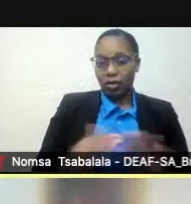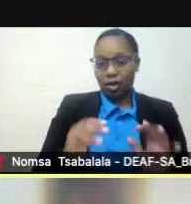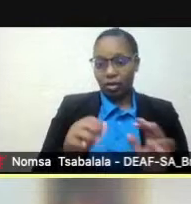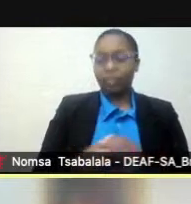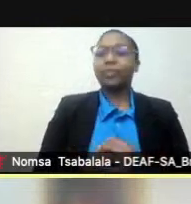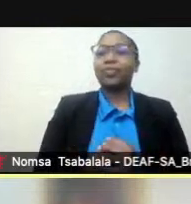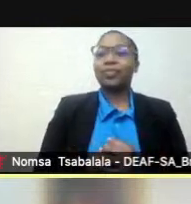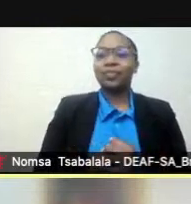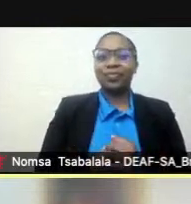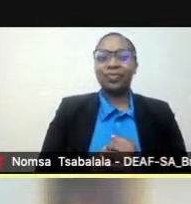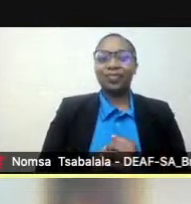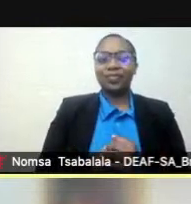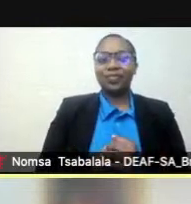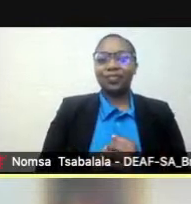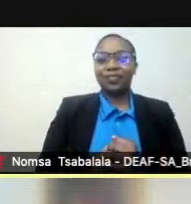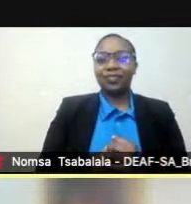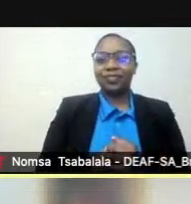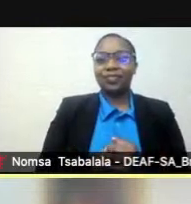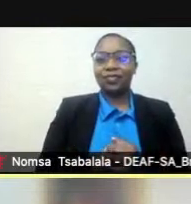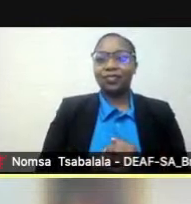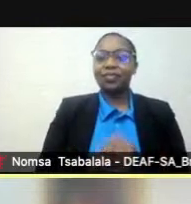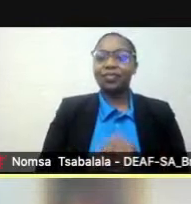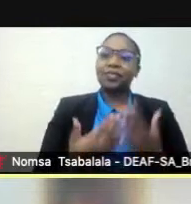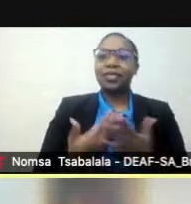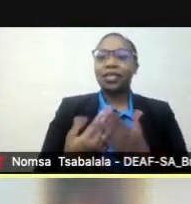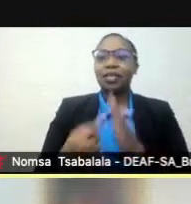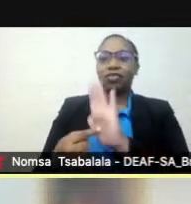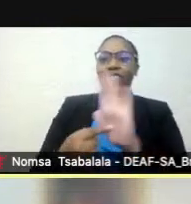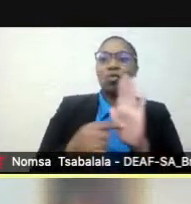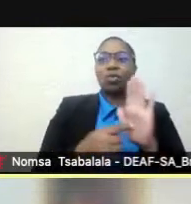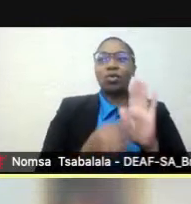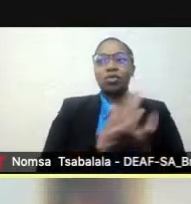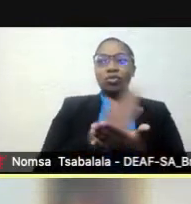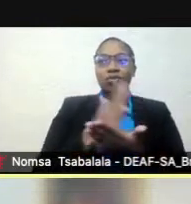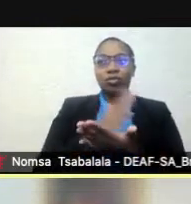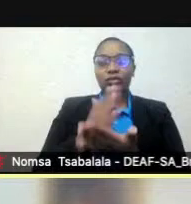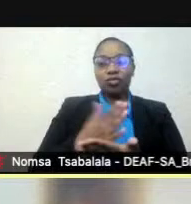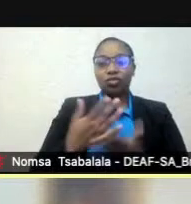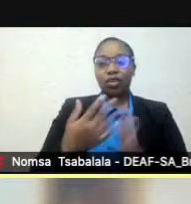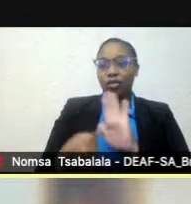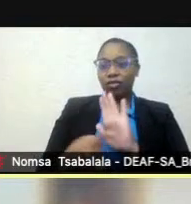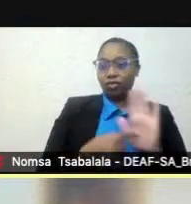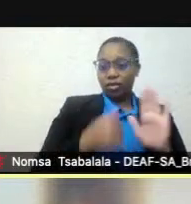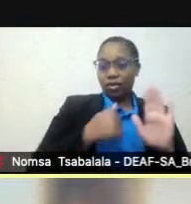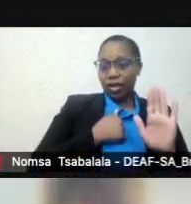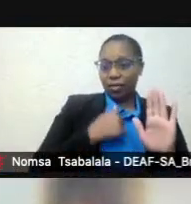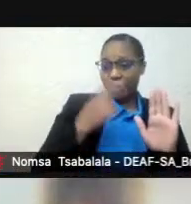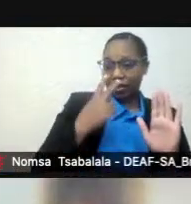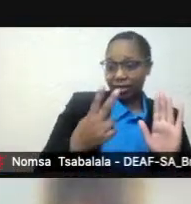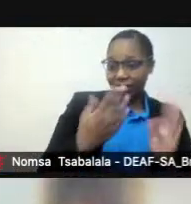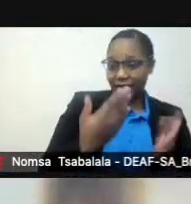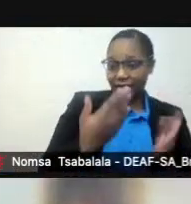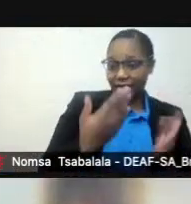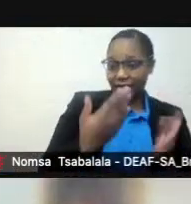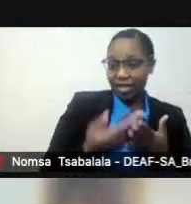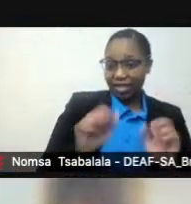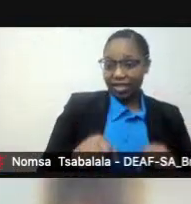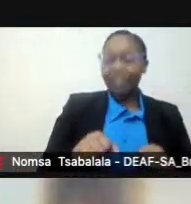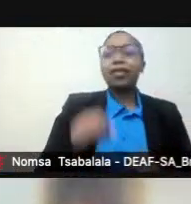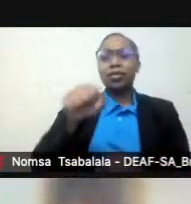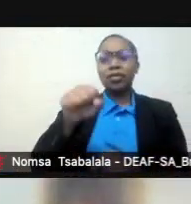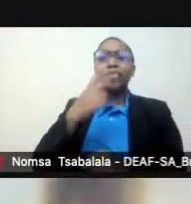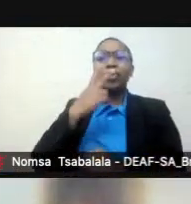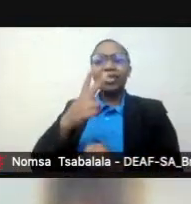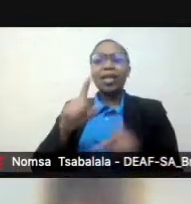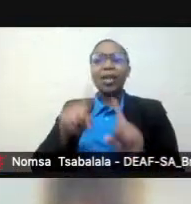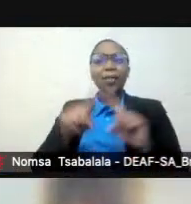so that I can show my screen. Can you see my screen first? Yes, we can see it, but it's not